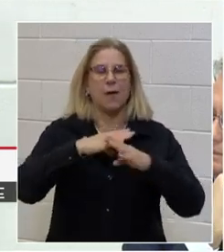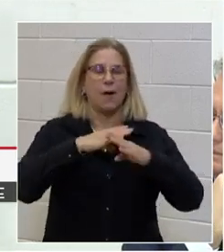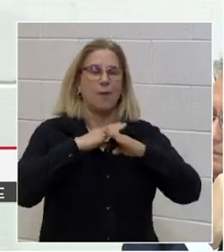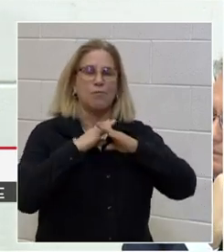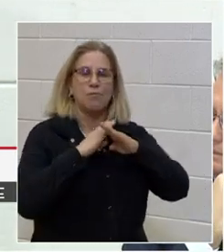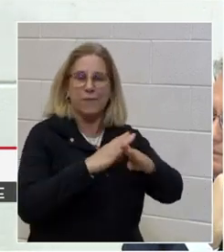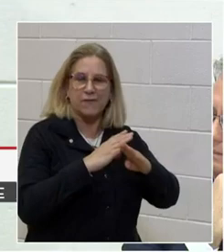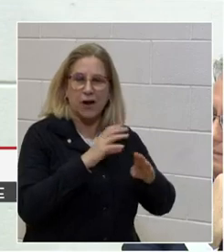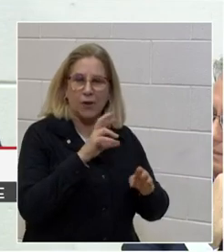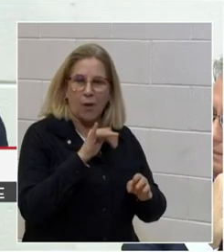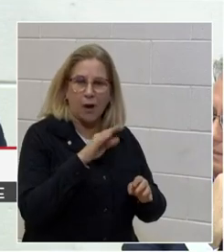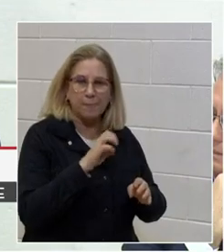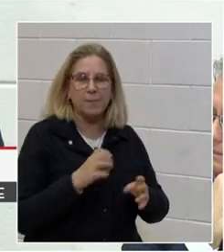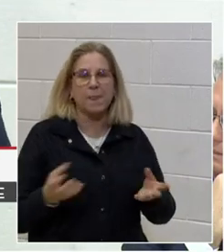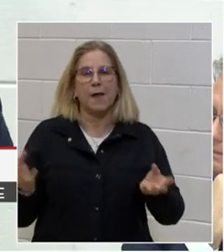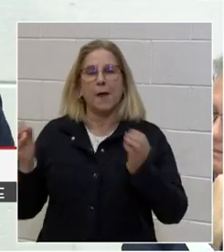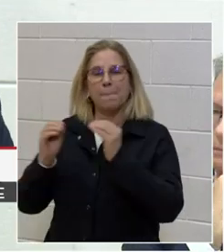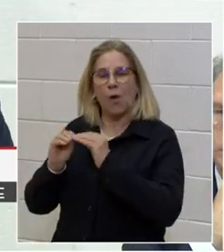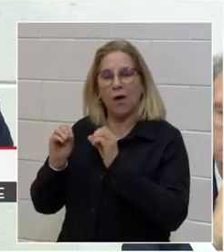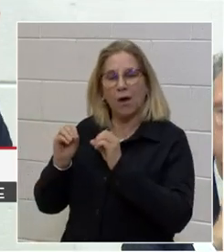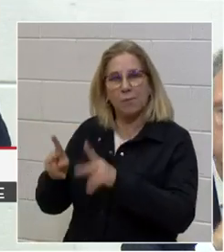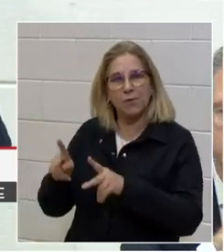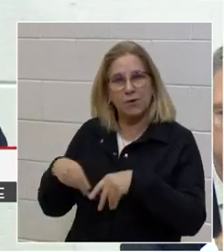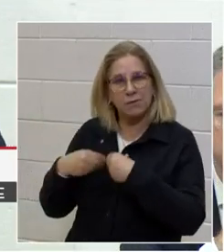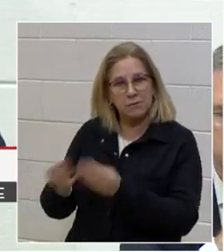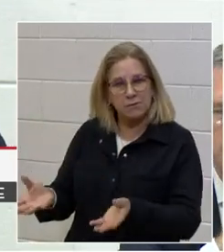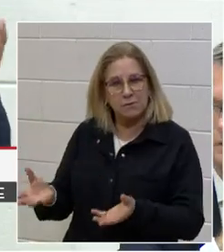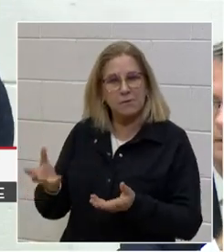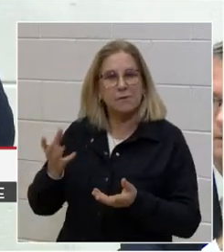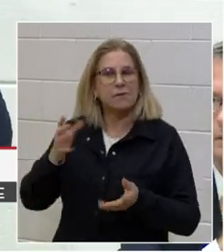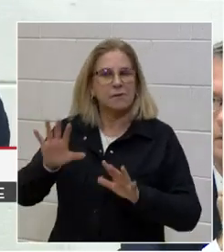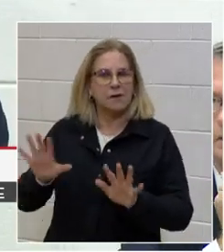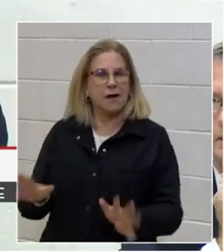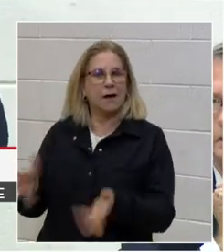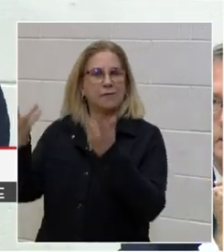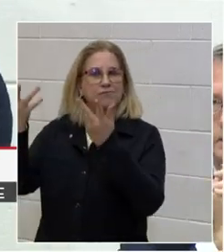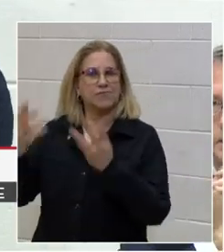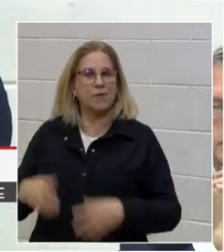more opportunities. We'll continue to see